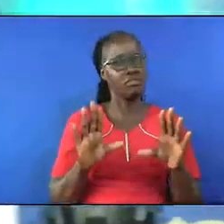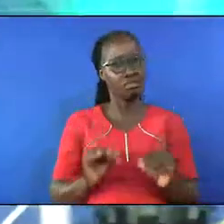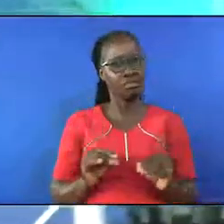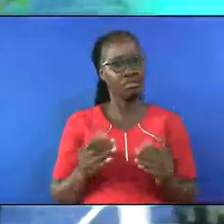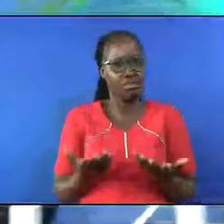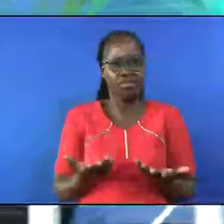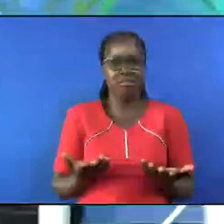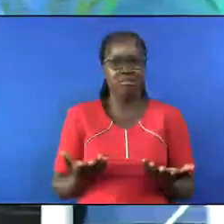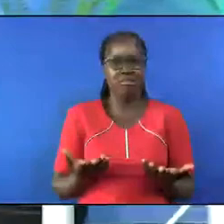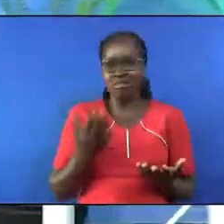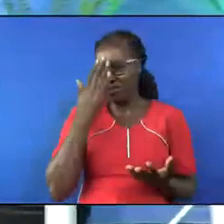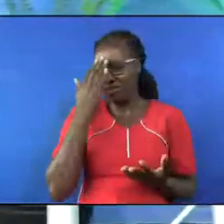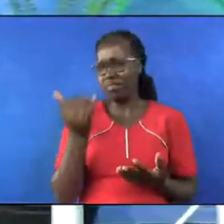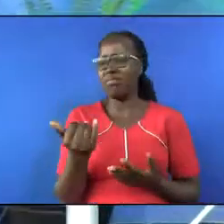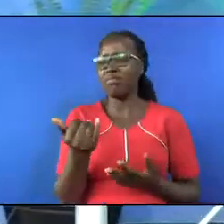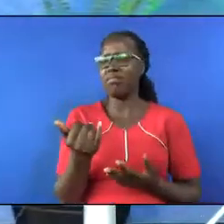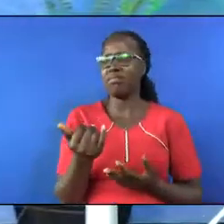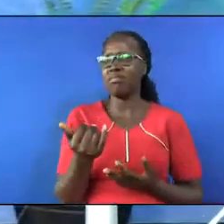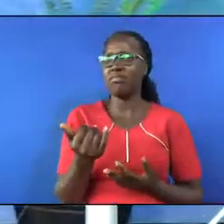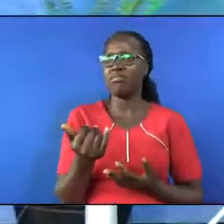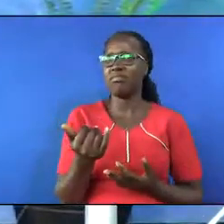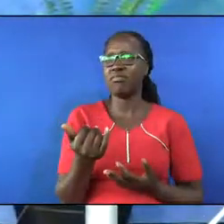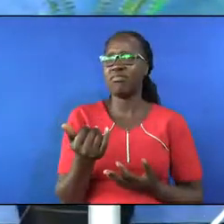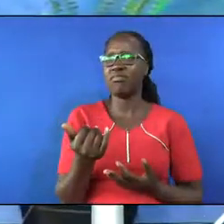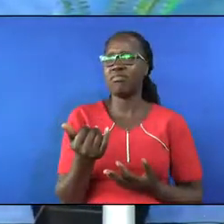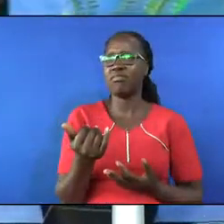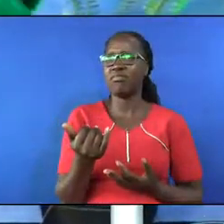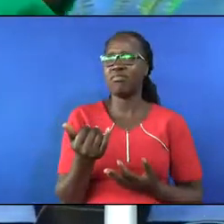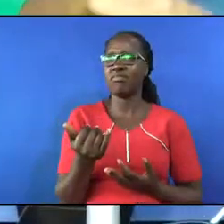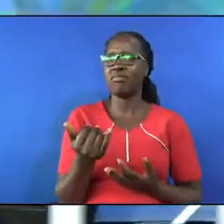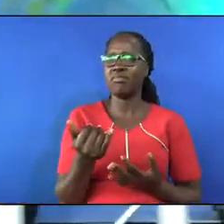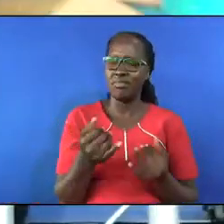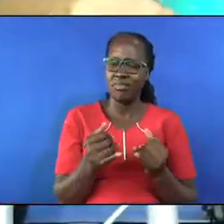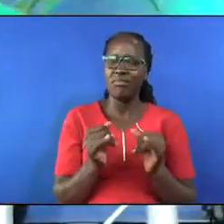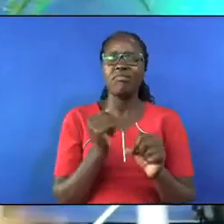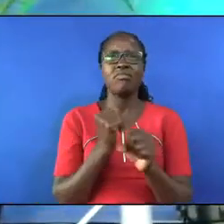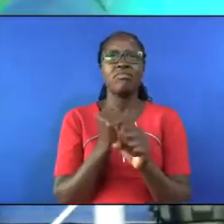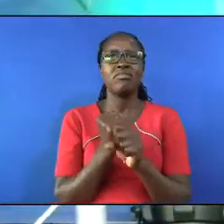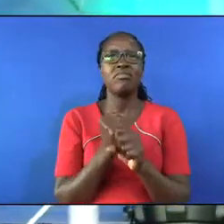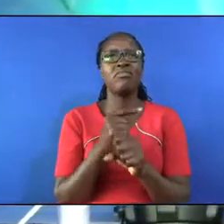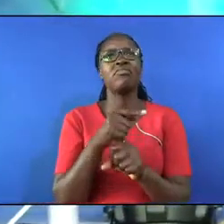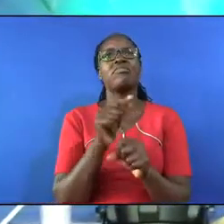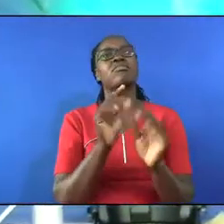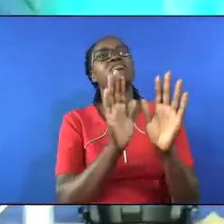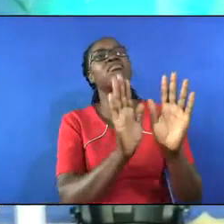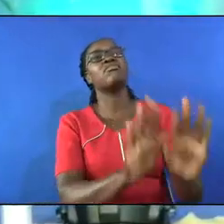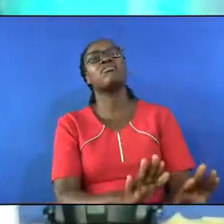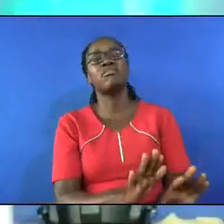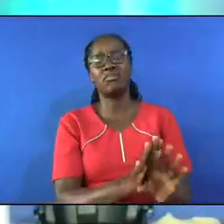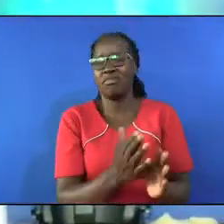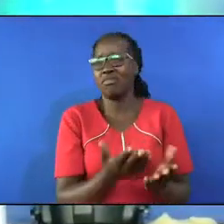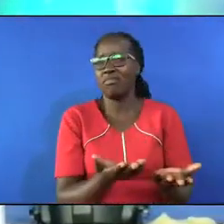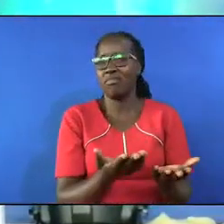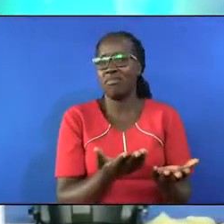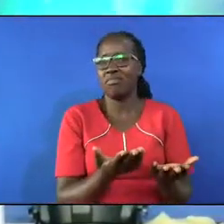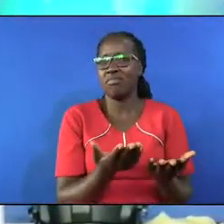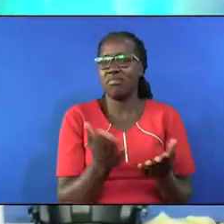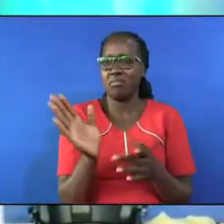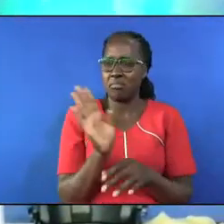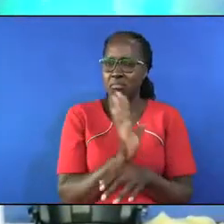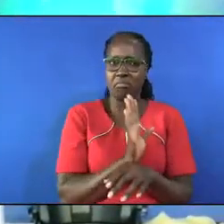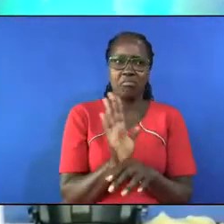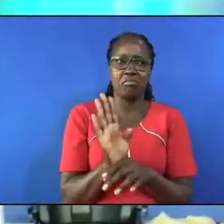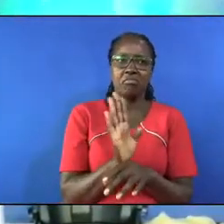mean, why should you? I mean, he's even trying to do the work that you have neglected, and you are